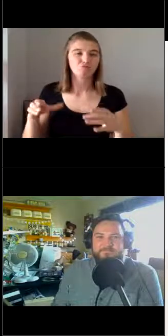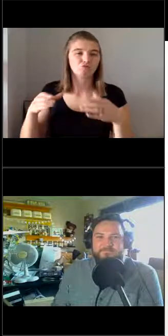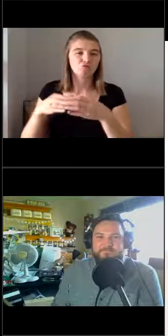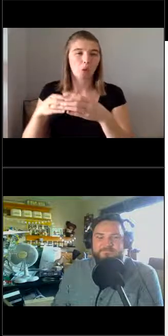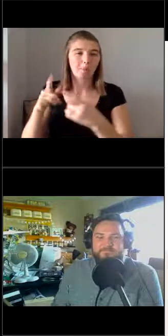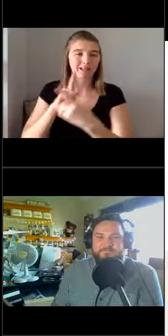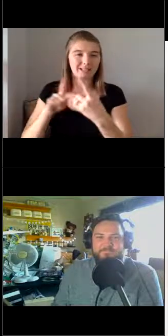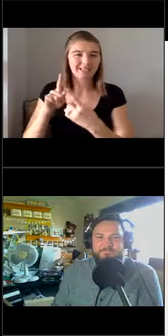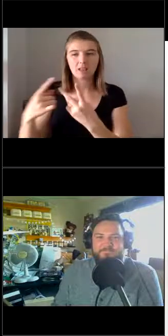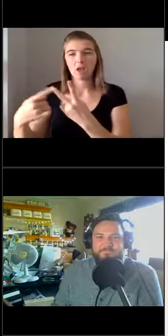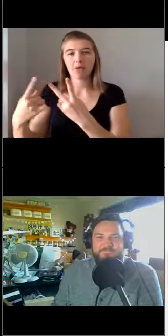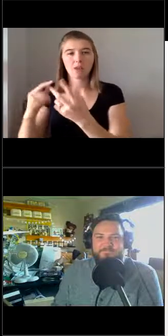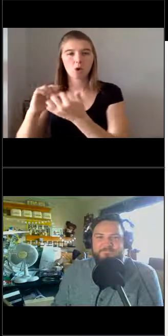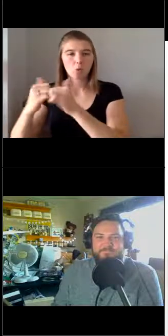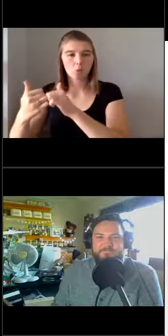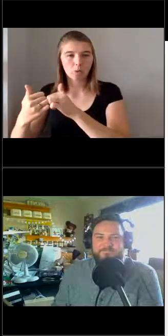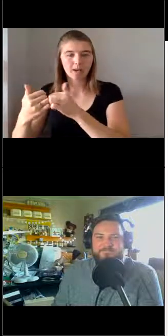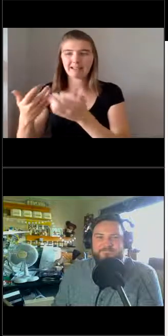that, you know,